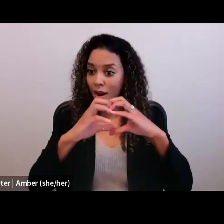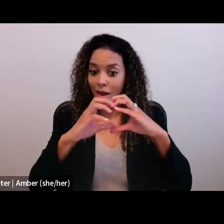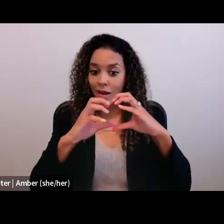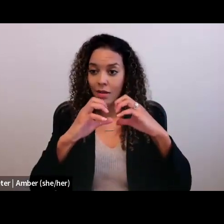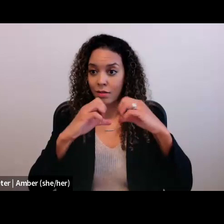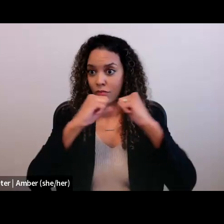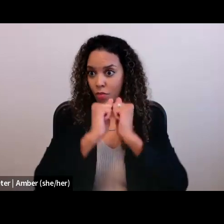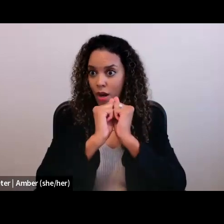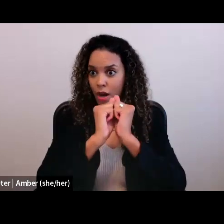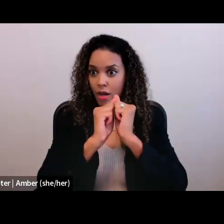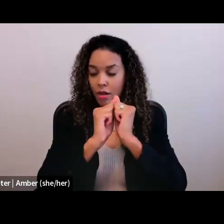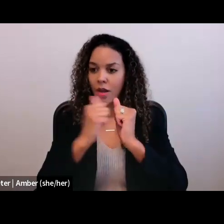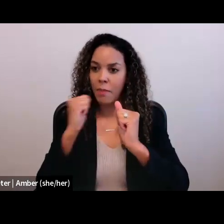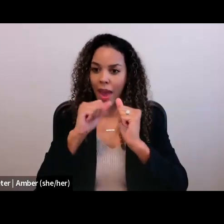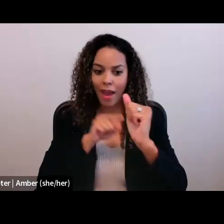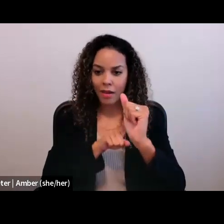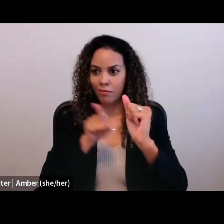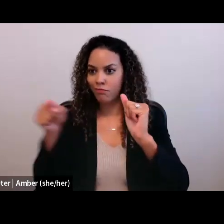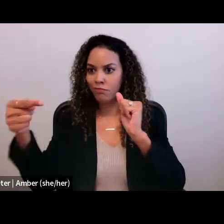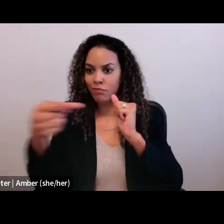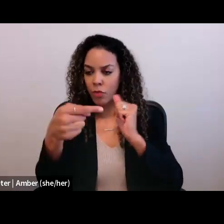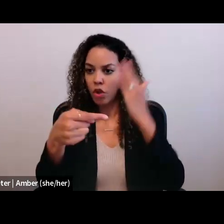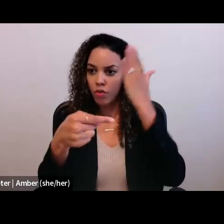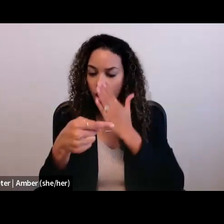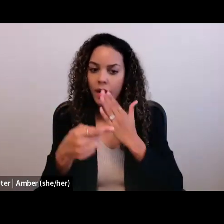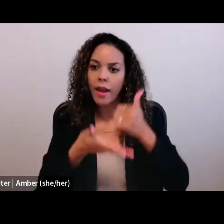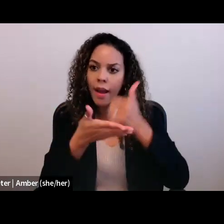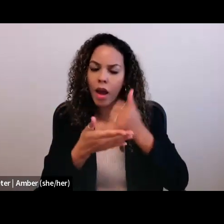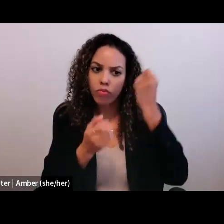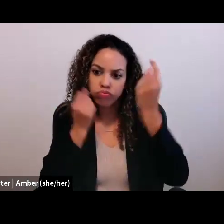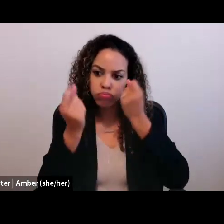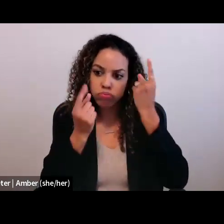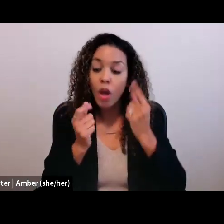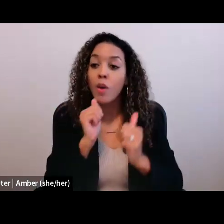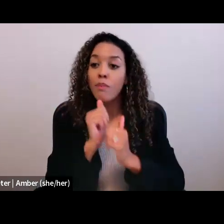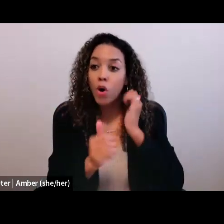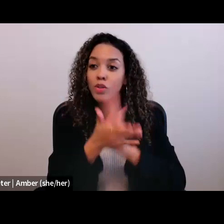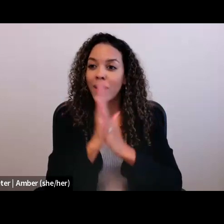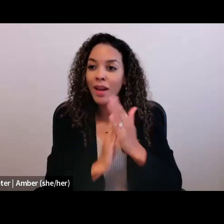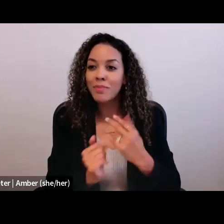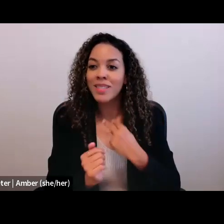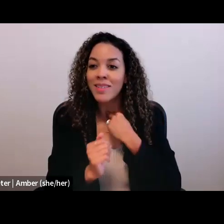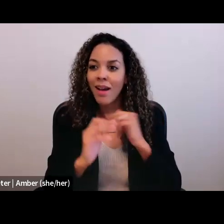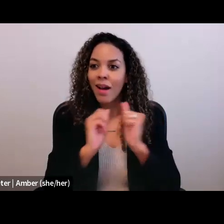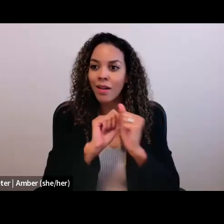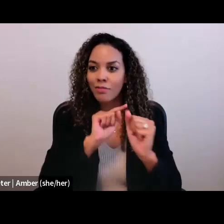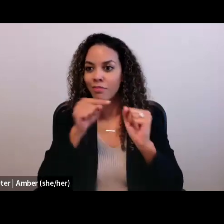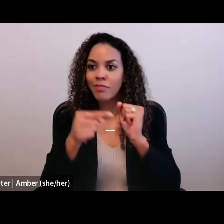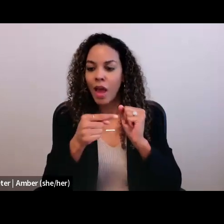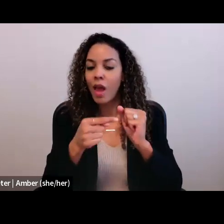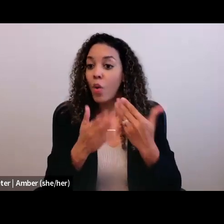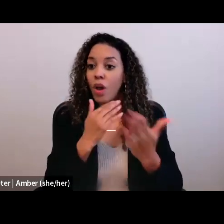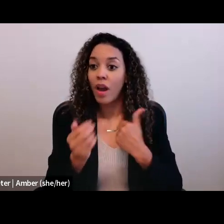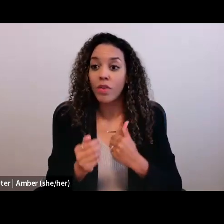your front where you rationalize this. And for some of us, our emotions get stuck right here, and whatever we're thinking comes out of our